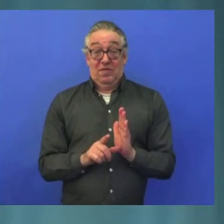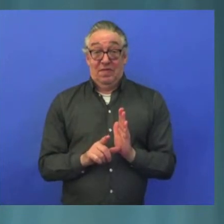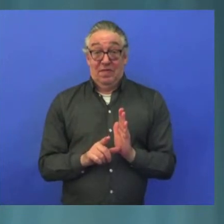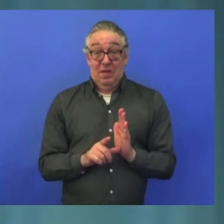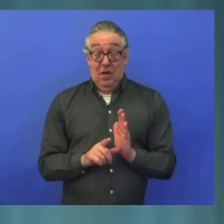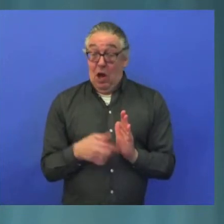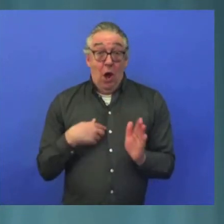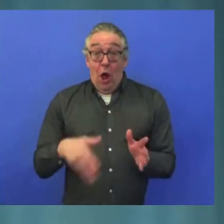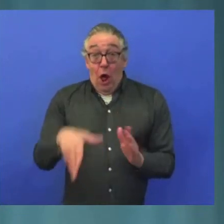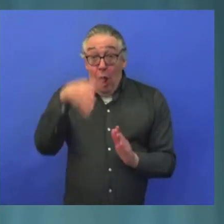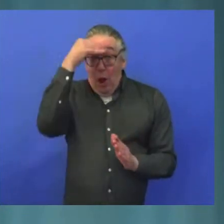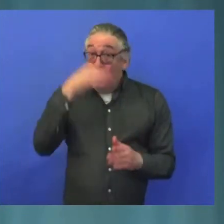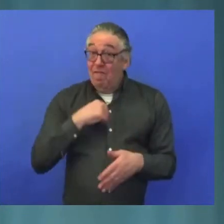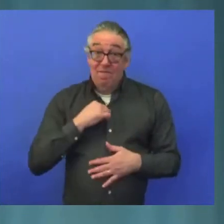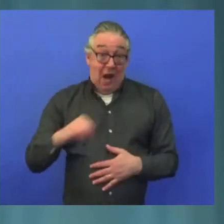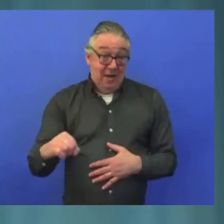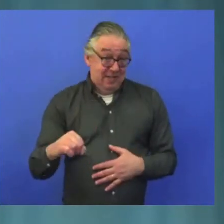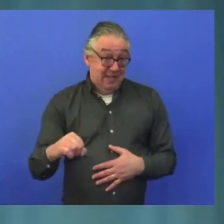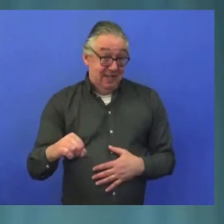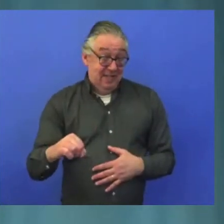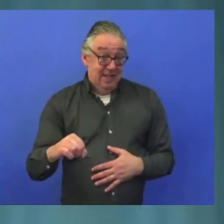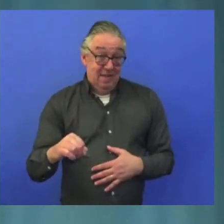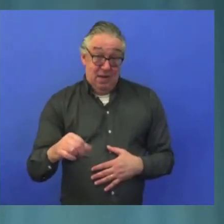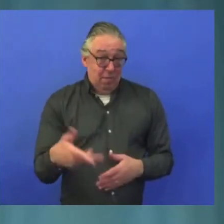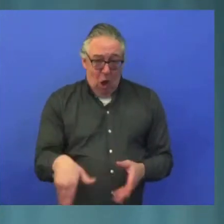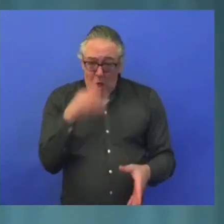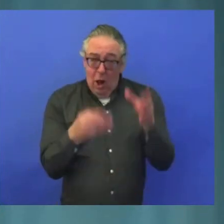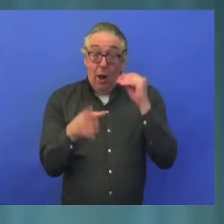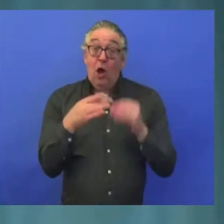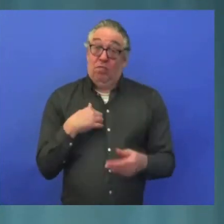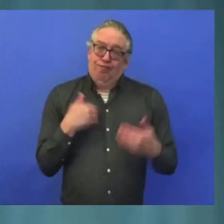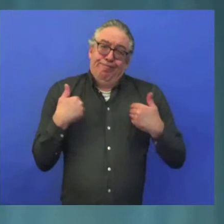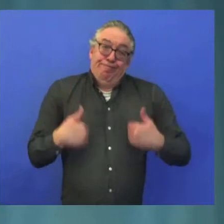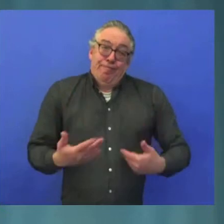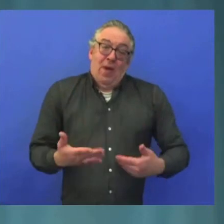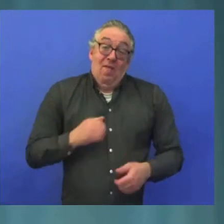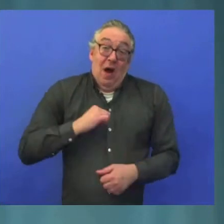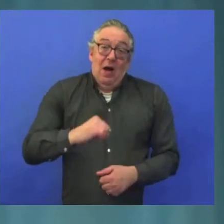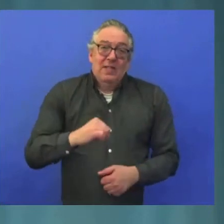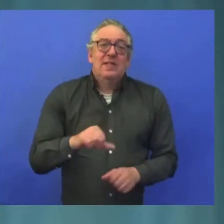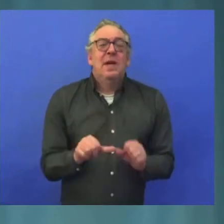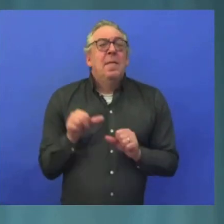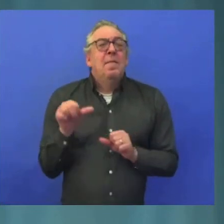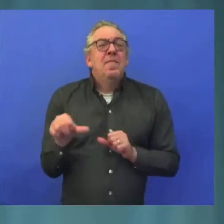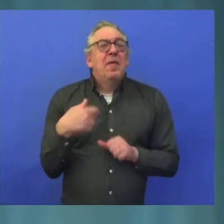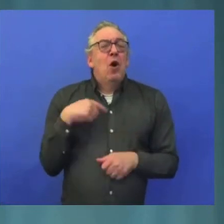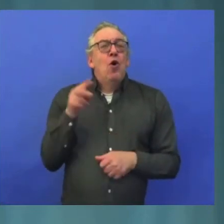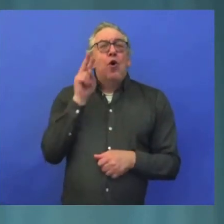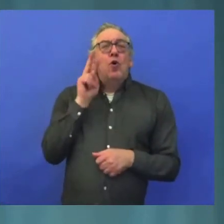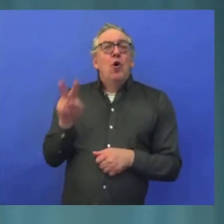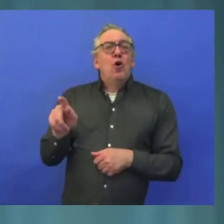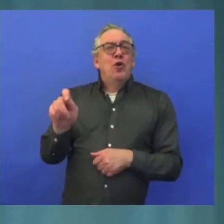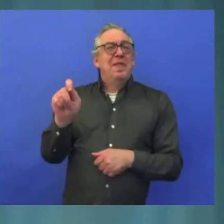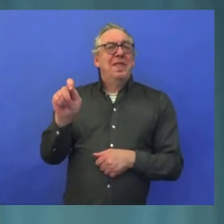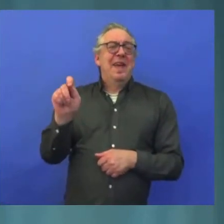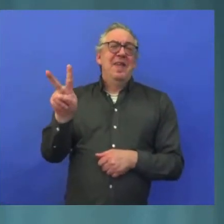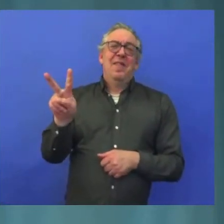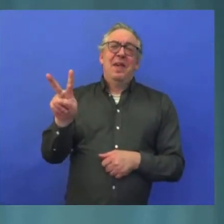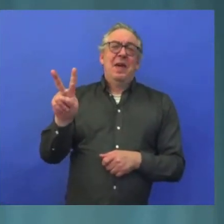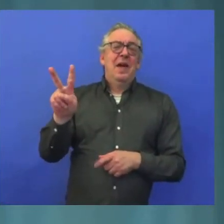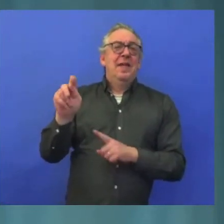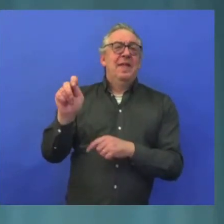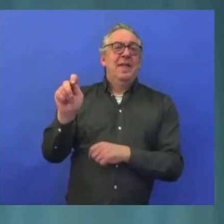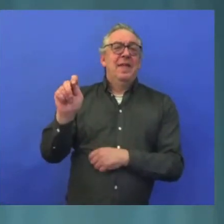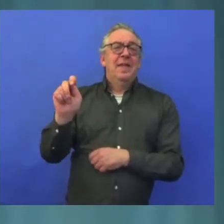fast, I saw something in the TV, some guy that had an idea to build an